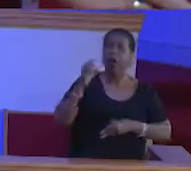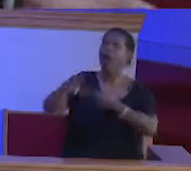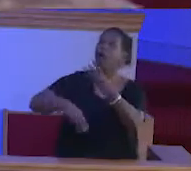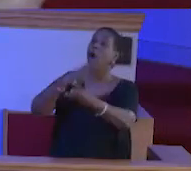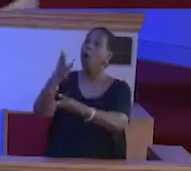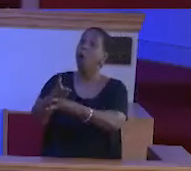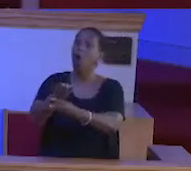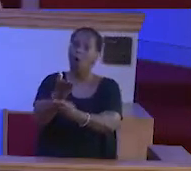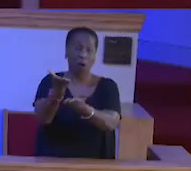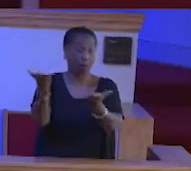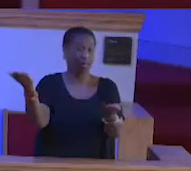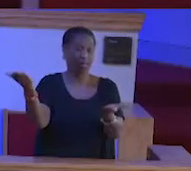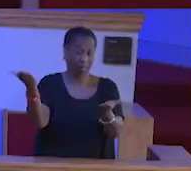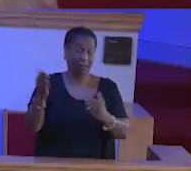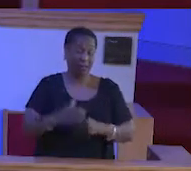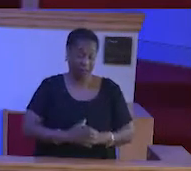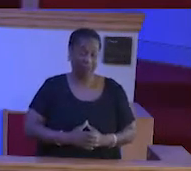world